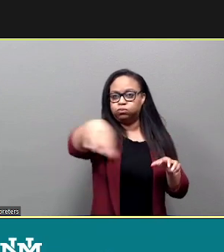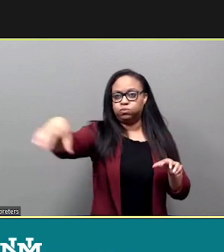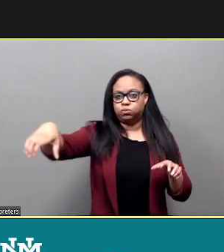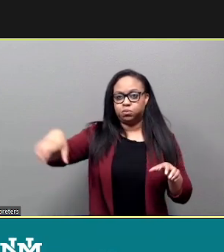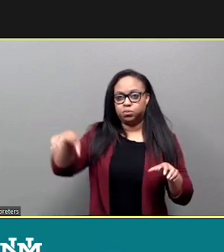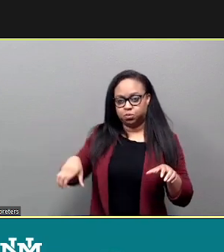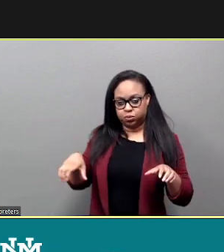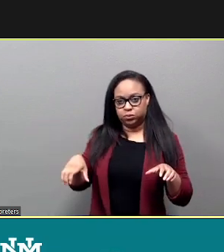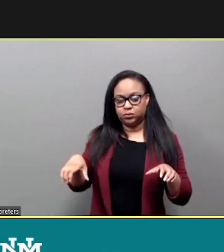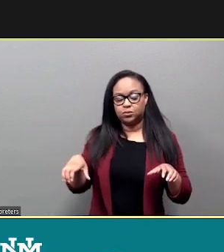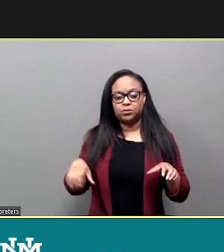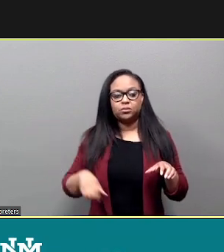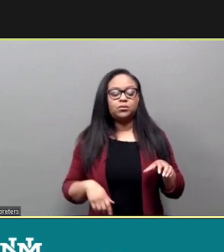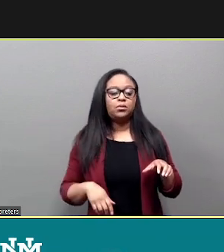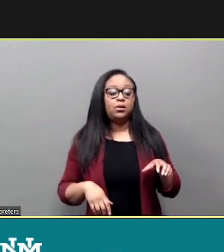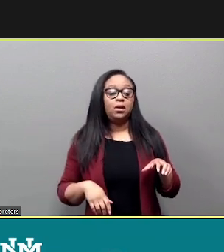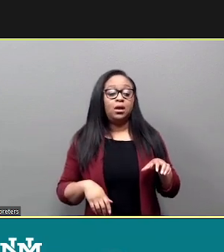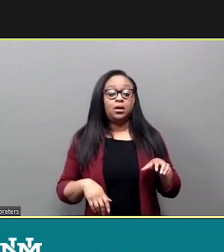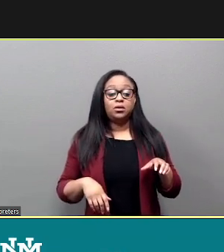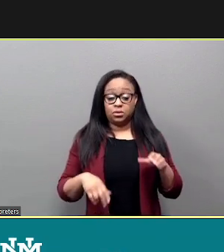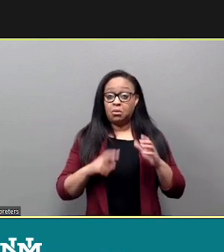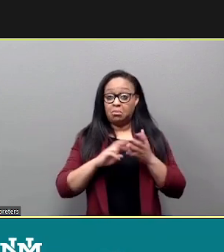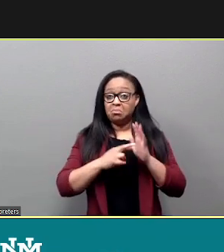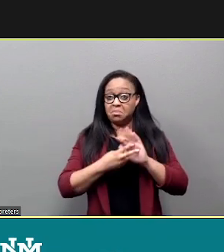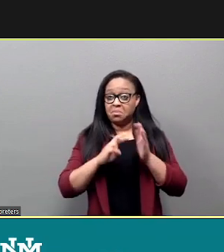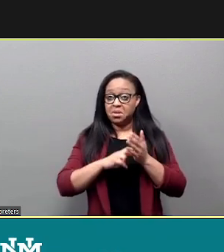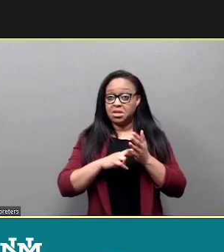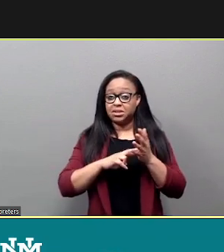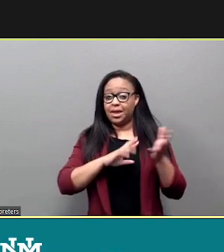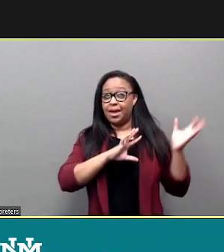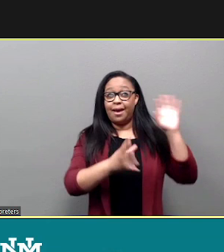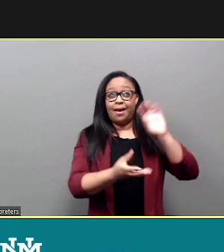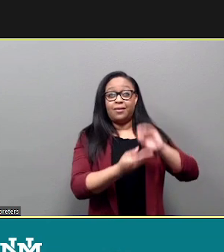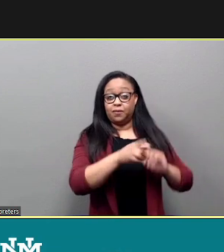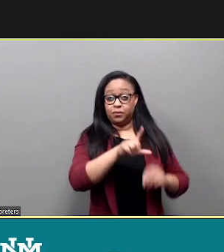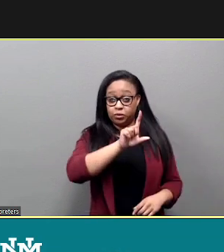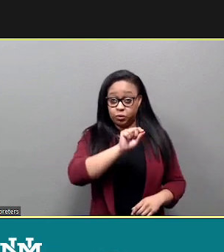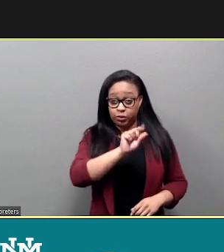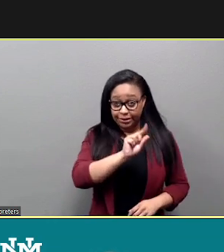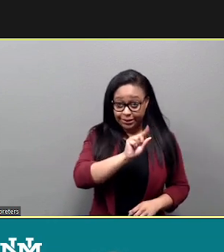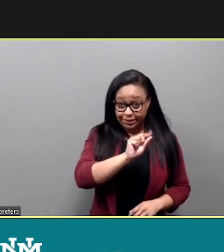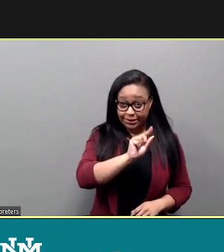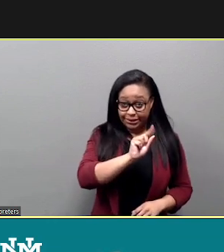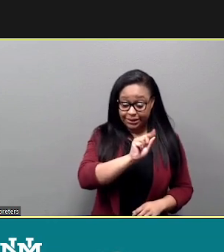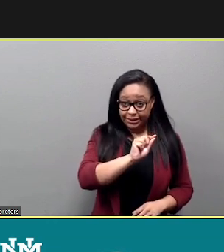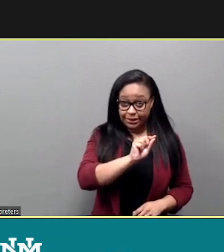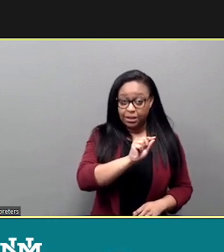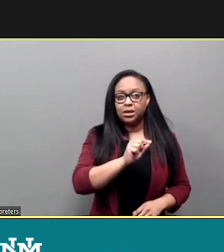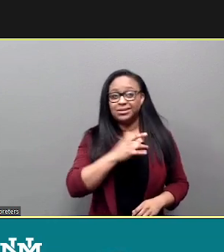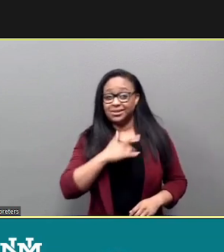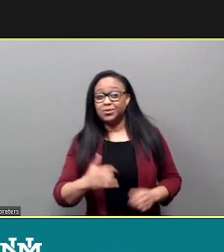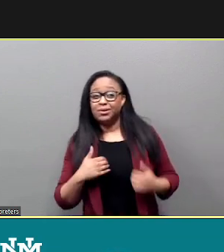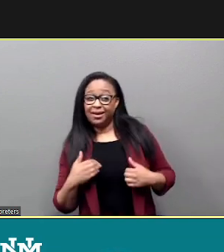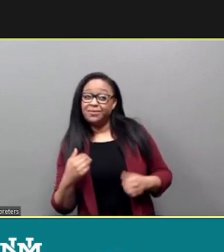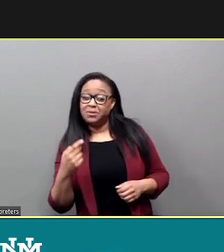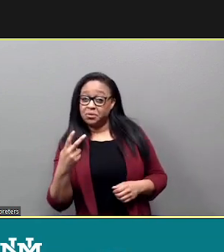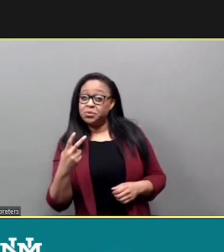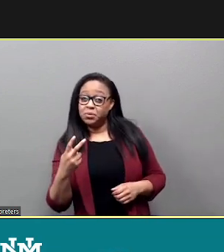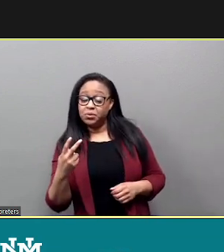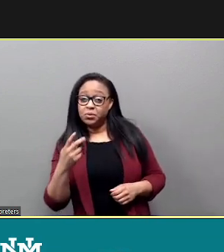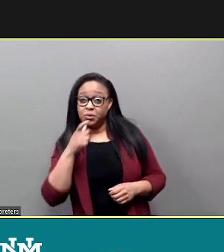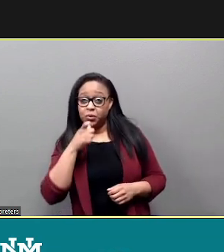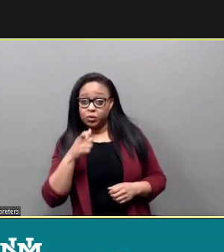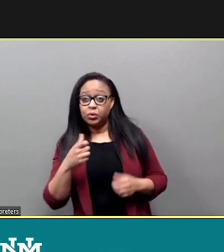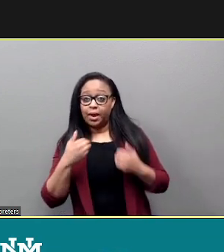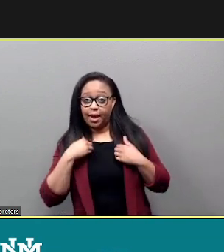between 2 and 4 patients who are intubated. Today, this morning, we had 22 patients in our ICU, and 20